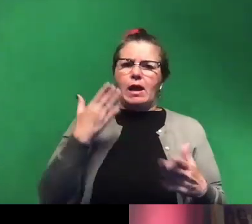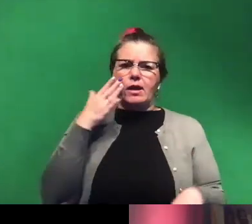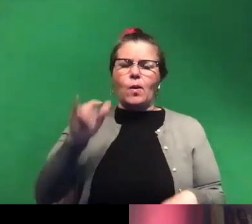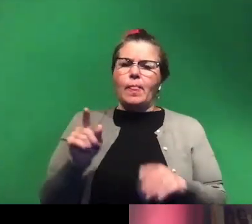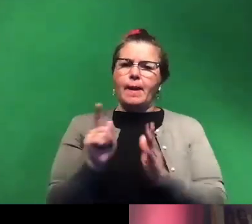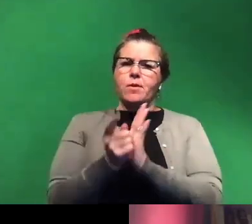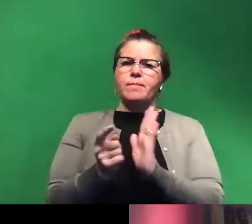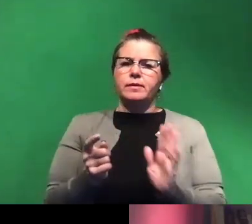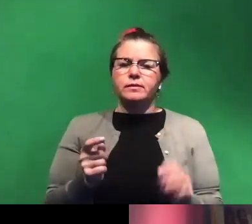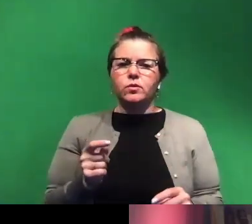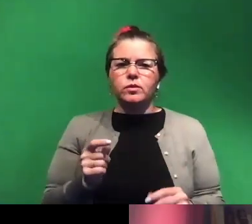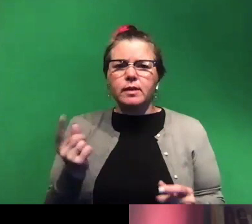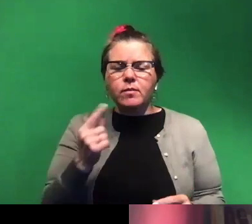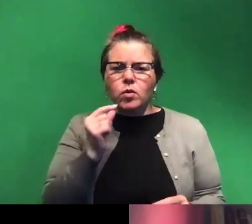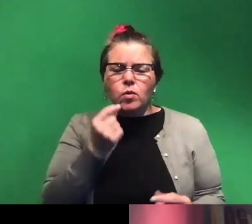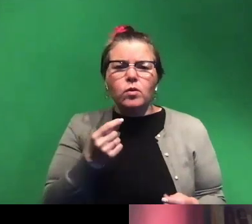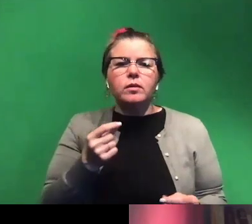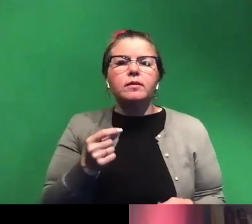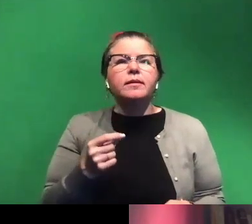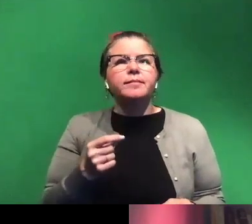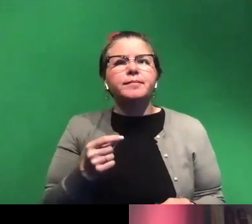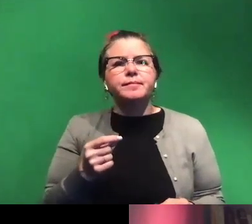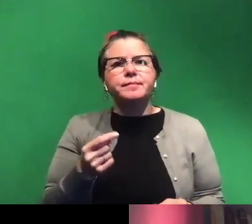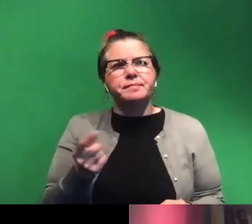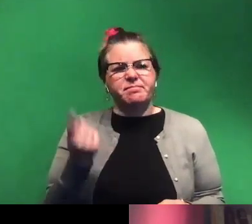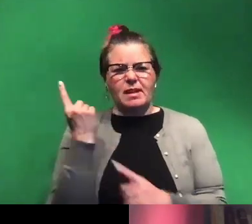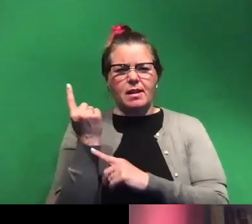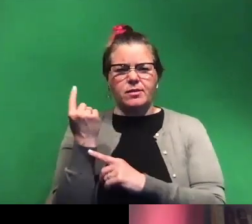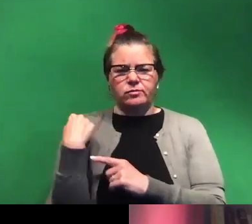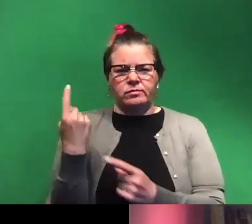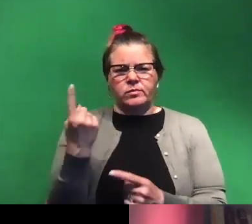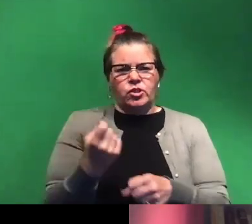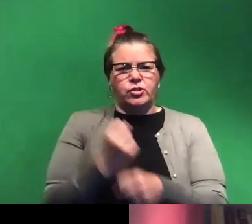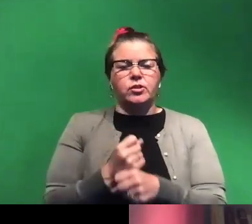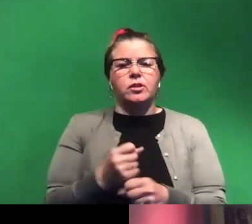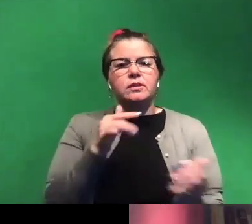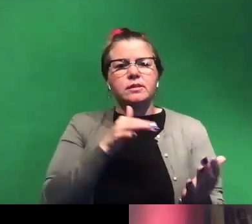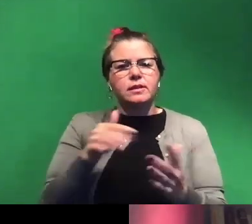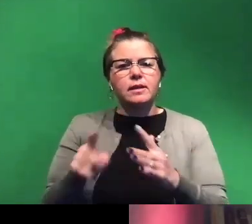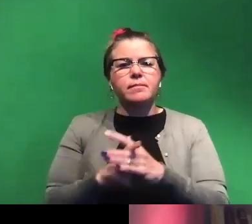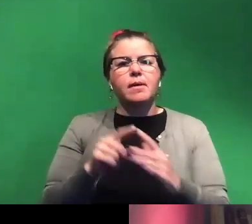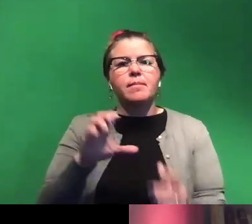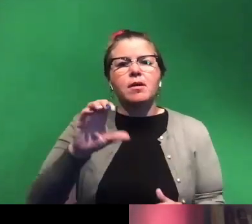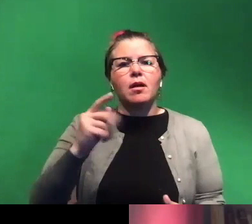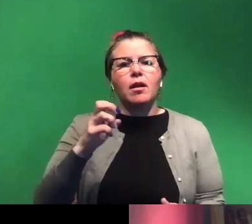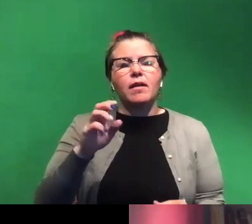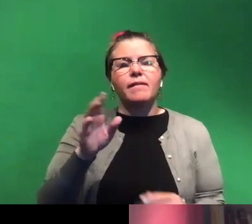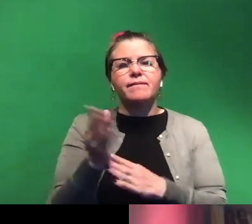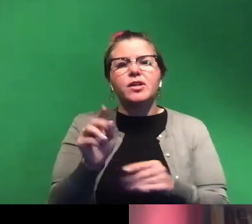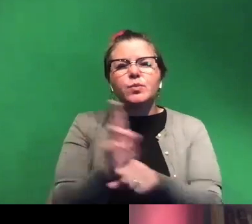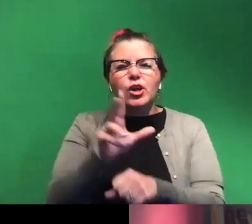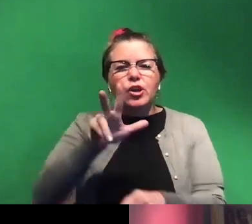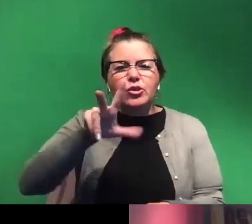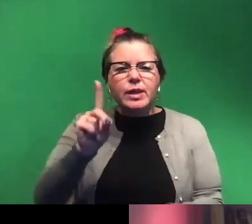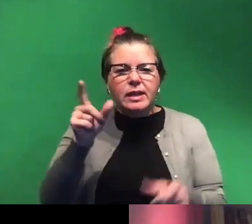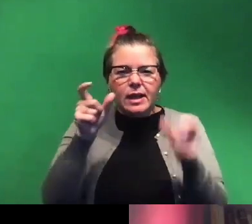just like, that's really cool. Like, I think the day, like this past year, when that study came out about cuttlefish wearing 3D glasses, and so